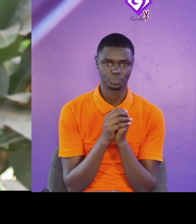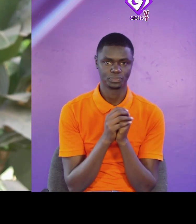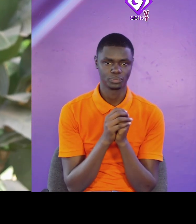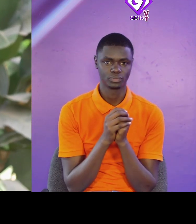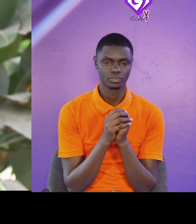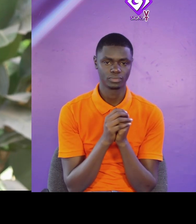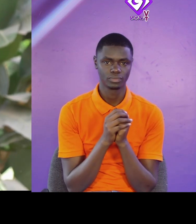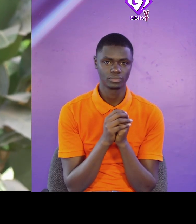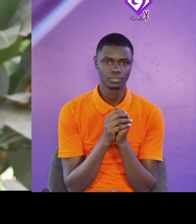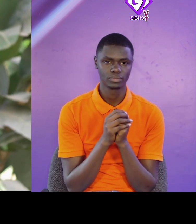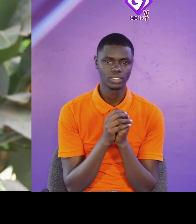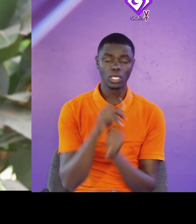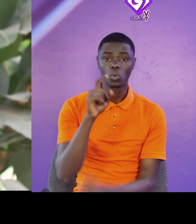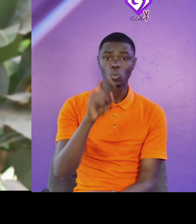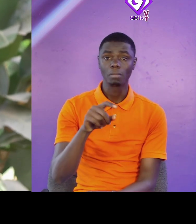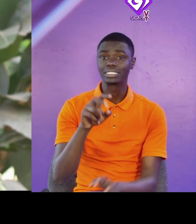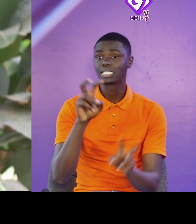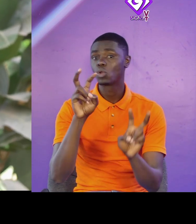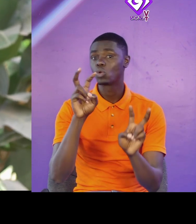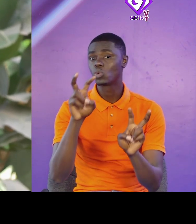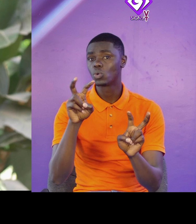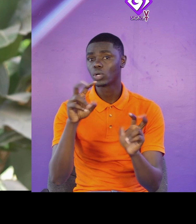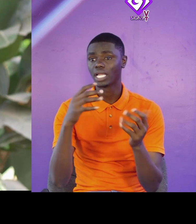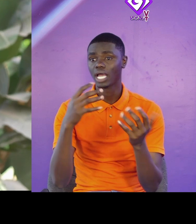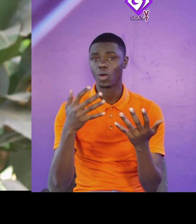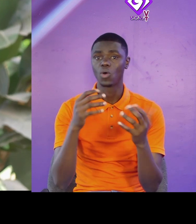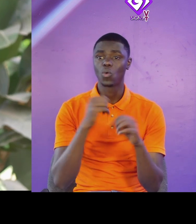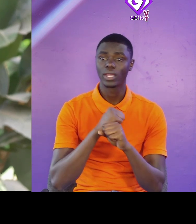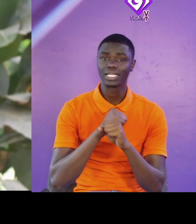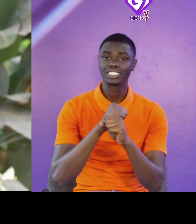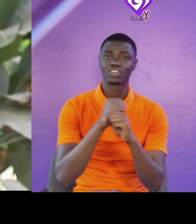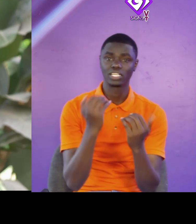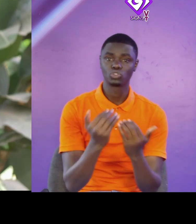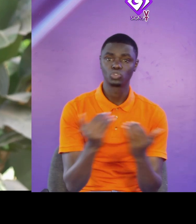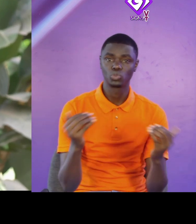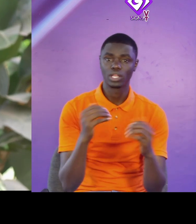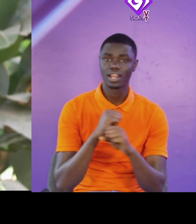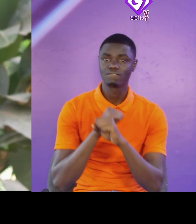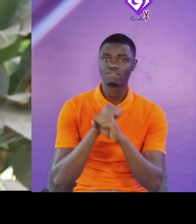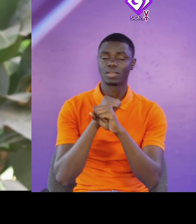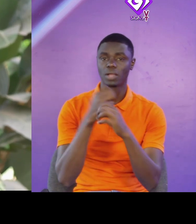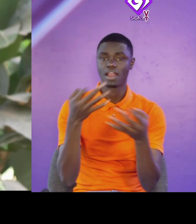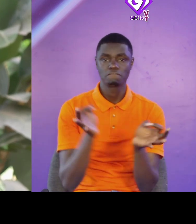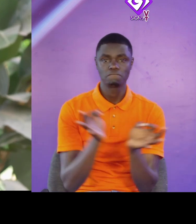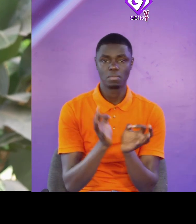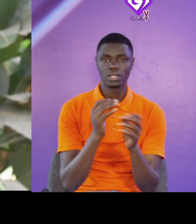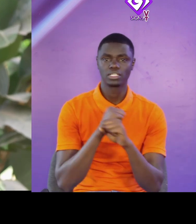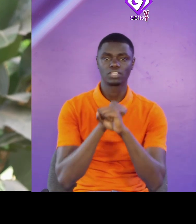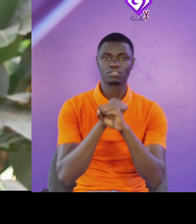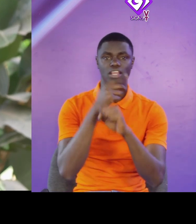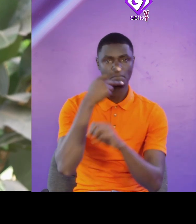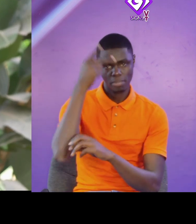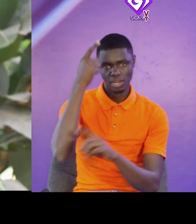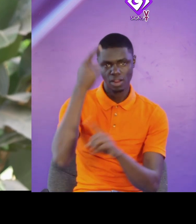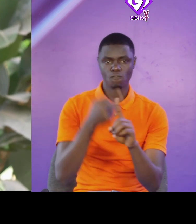to sort of look at how we can safeguard children, safeguard families, parents from these